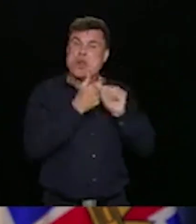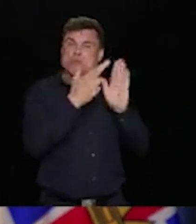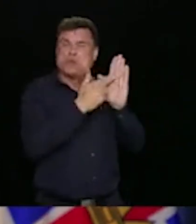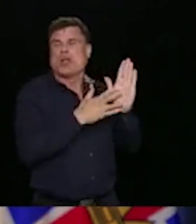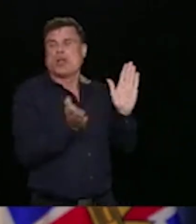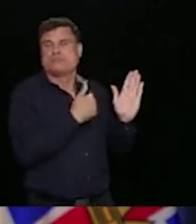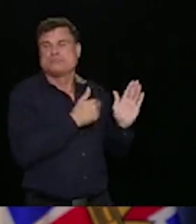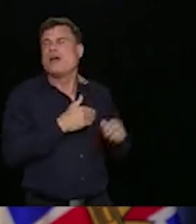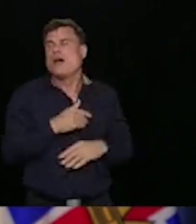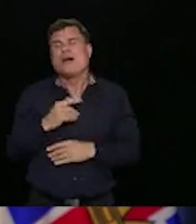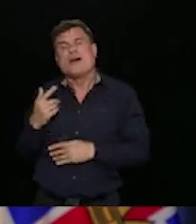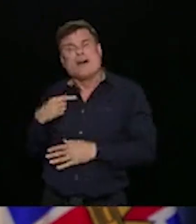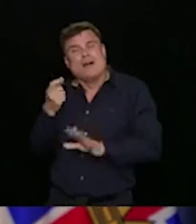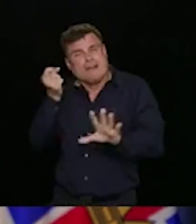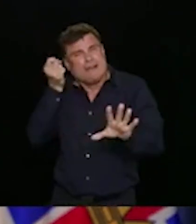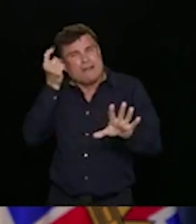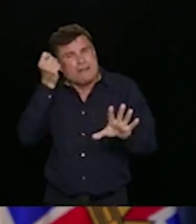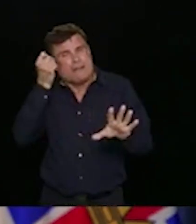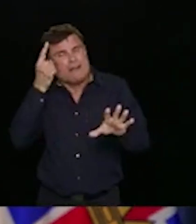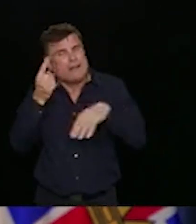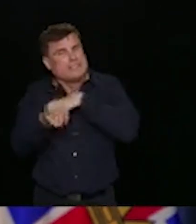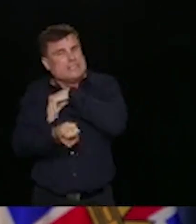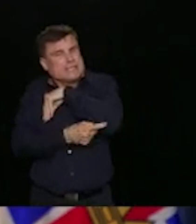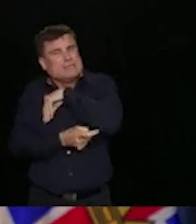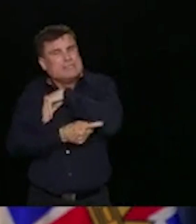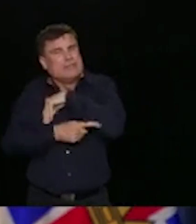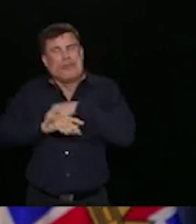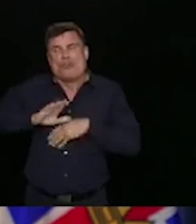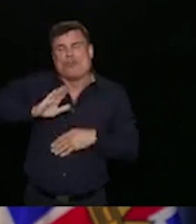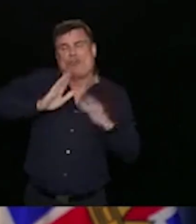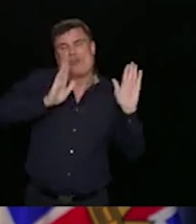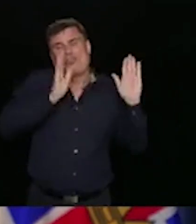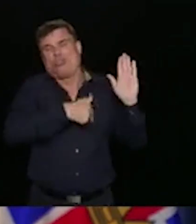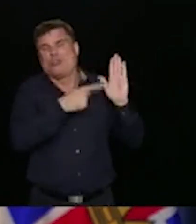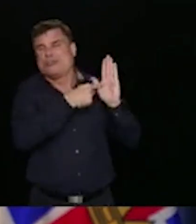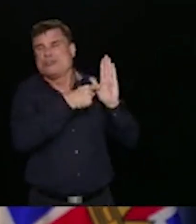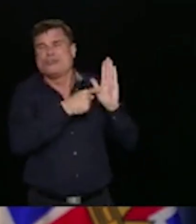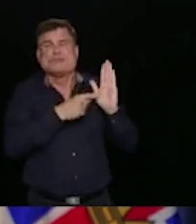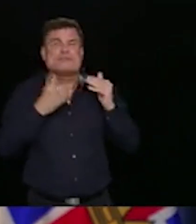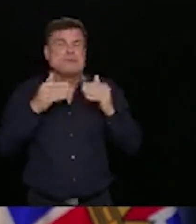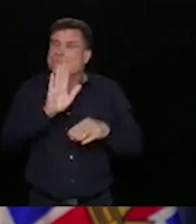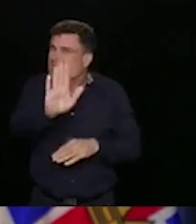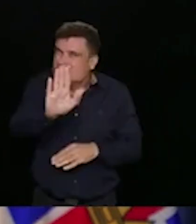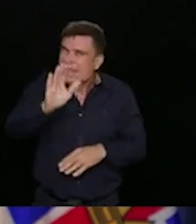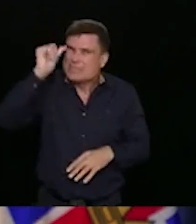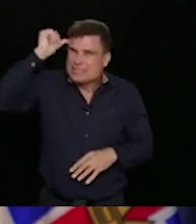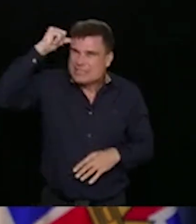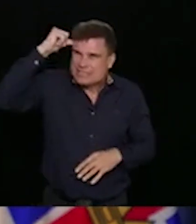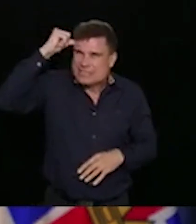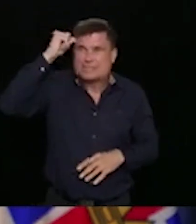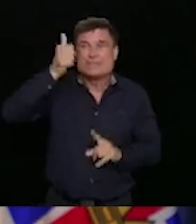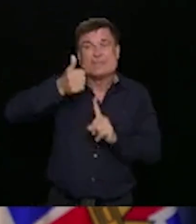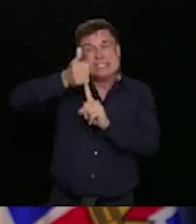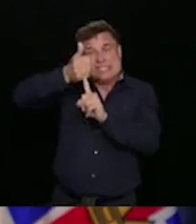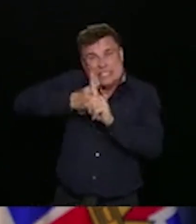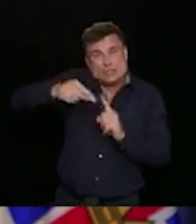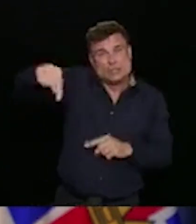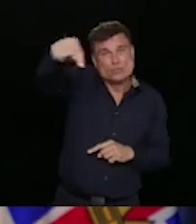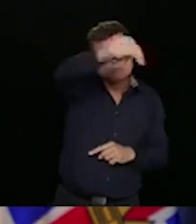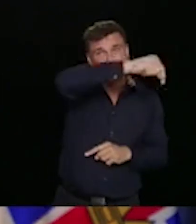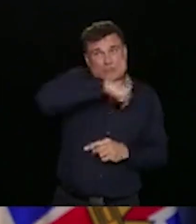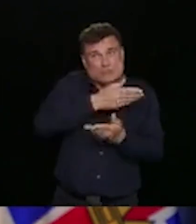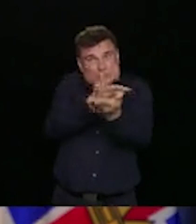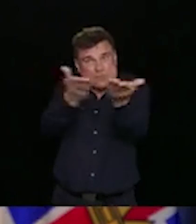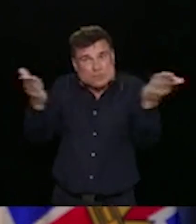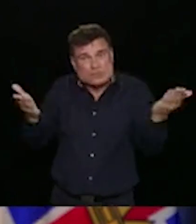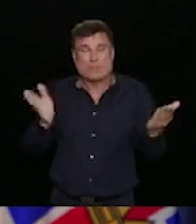well. And perhaps this is a wake-up call to us that we cannot lose those important things that have kept us safe thus far.